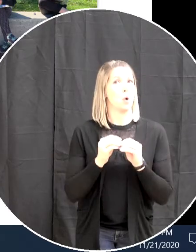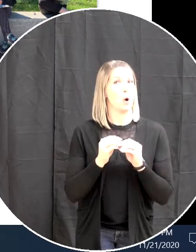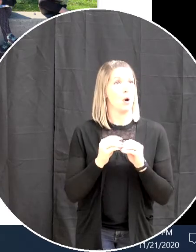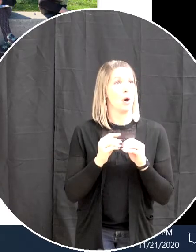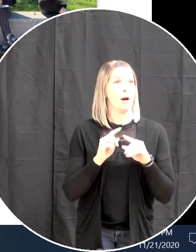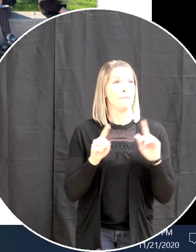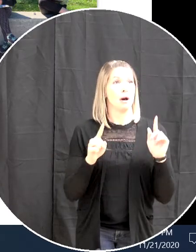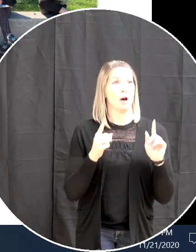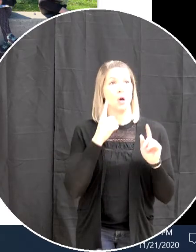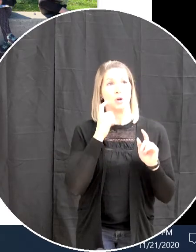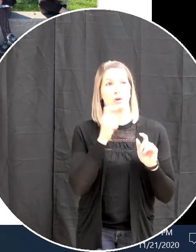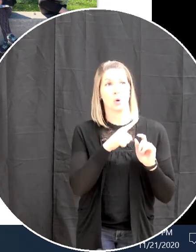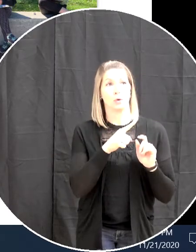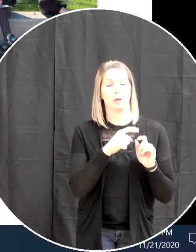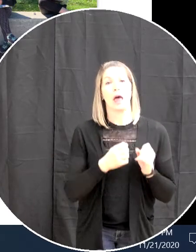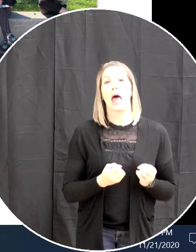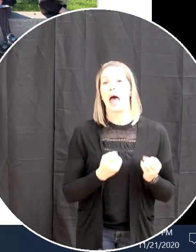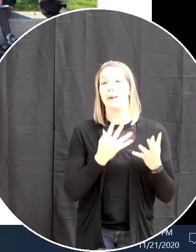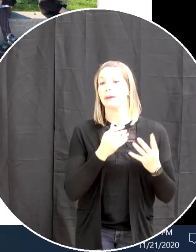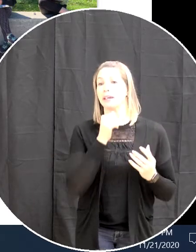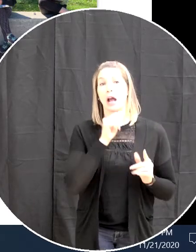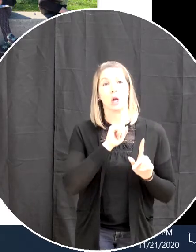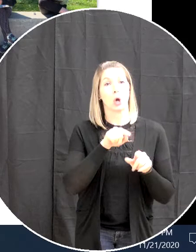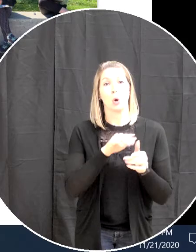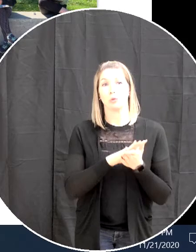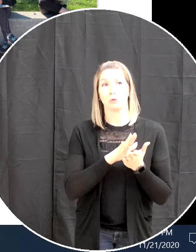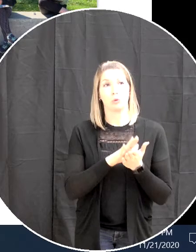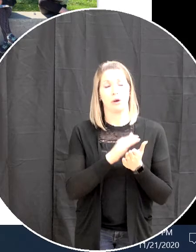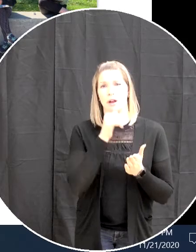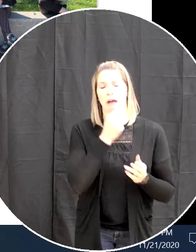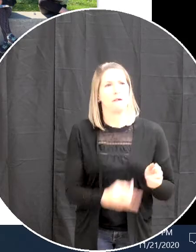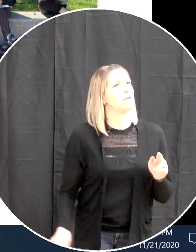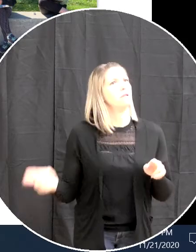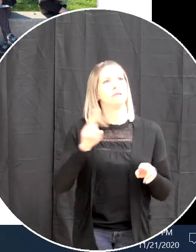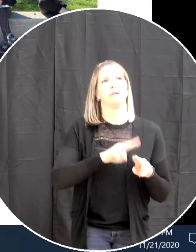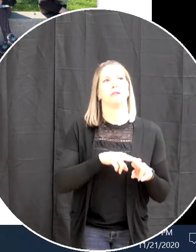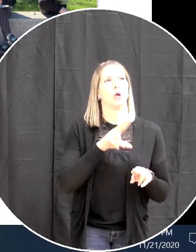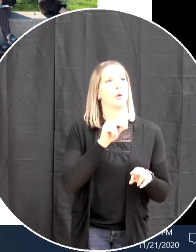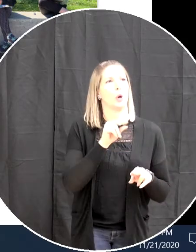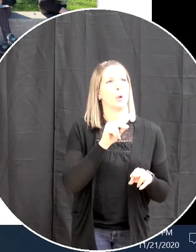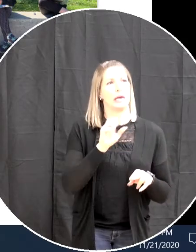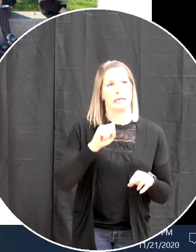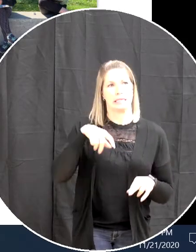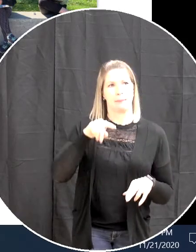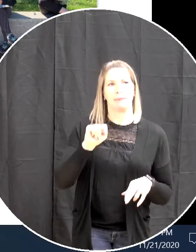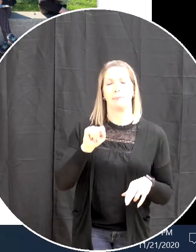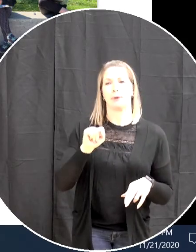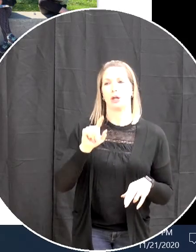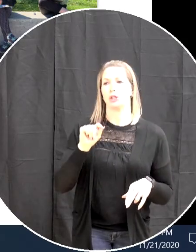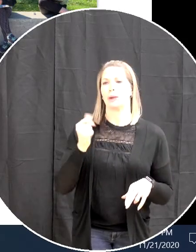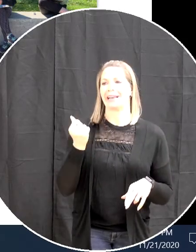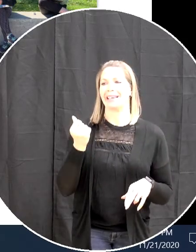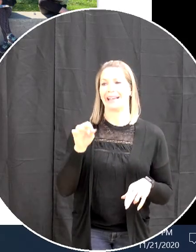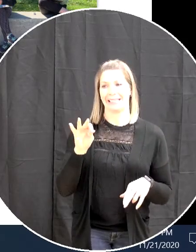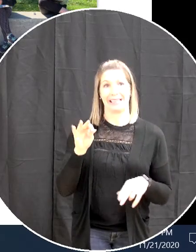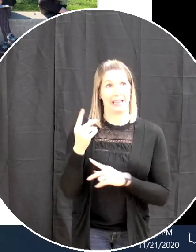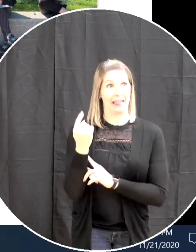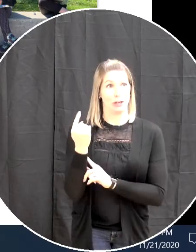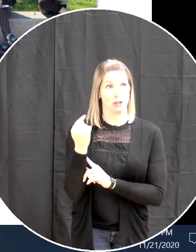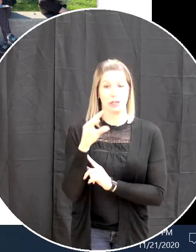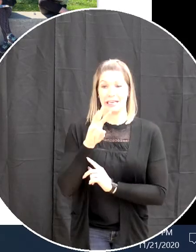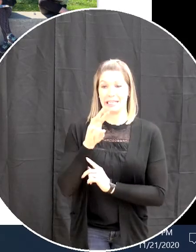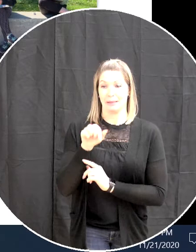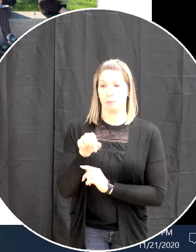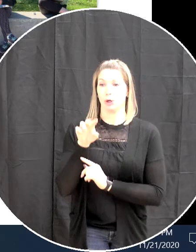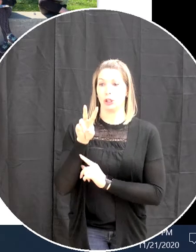dramatic, as you can see. In September of 2019, 6.2%, and just a slight increase,